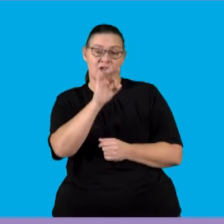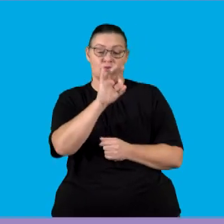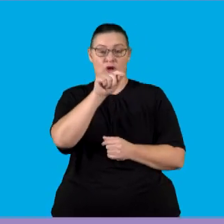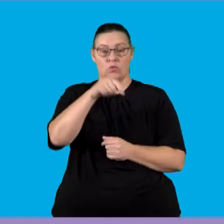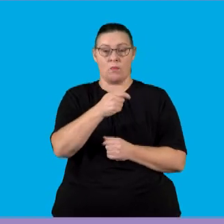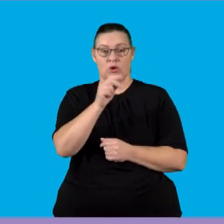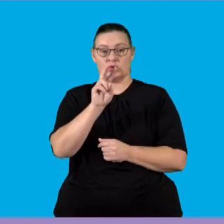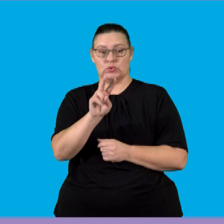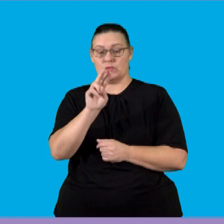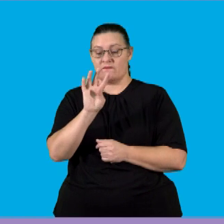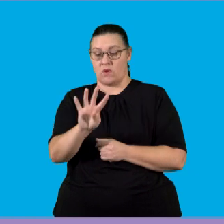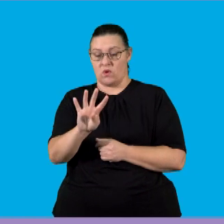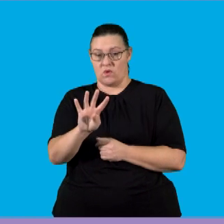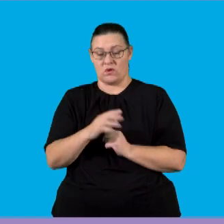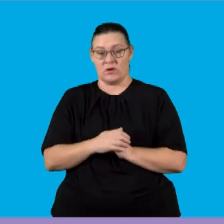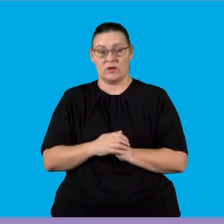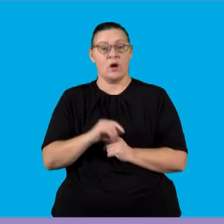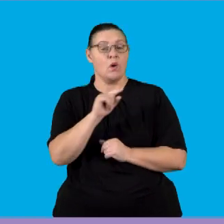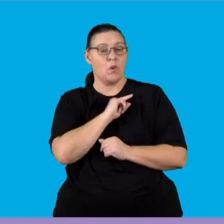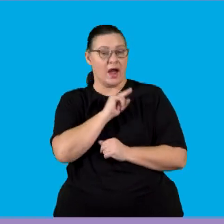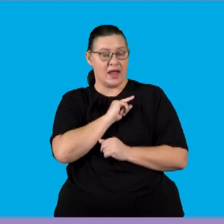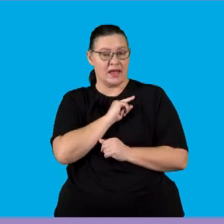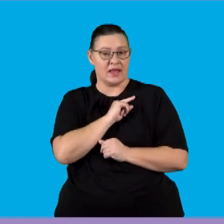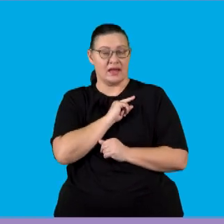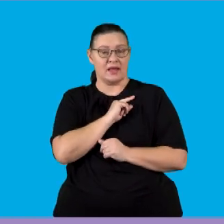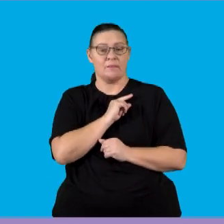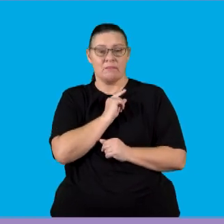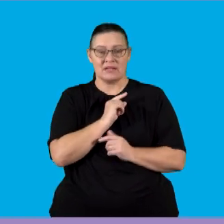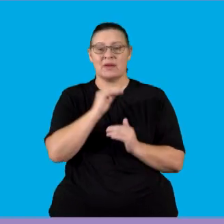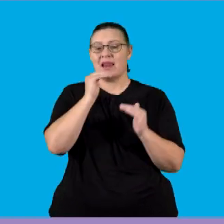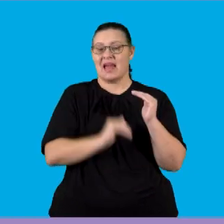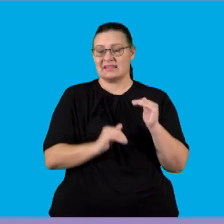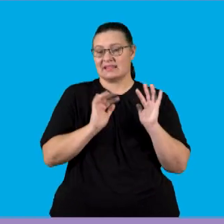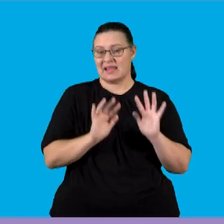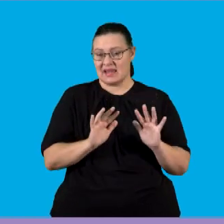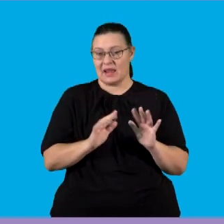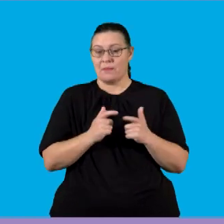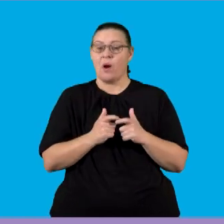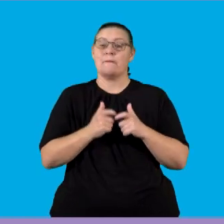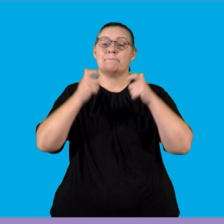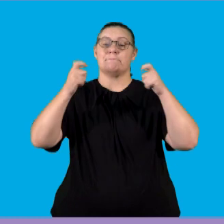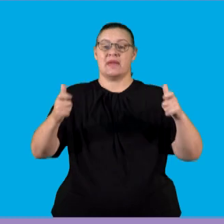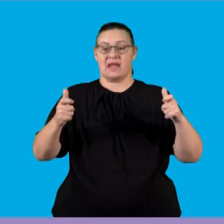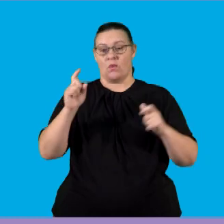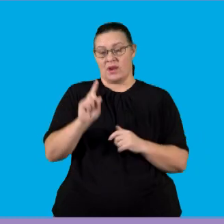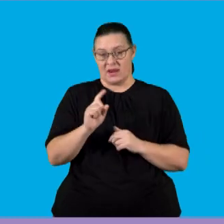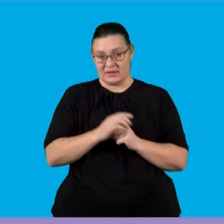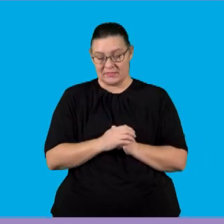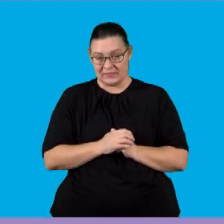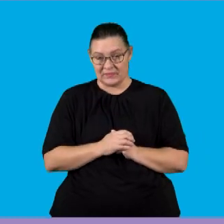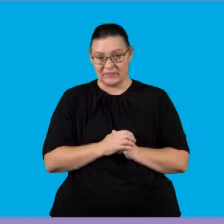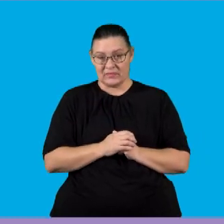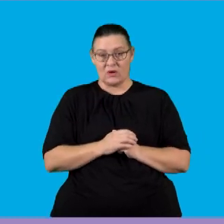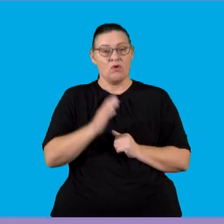be 3,24. Because it has to be smaller than 10 but bigger than